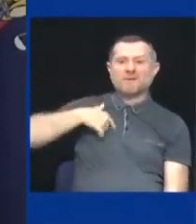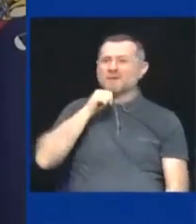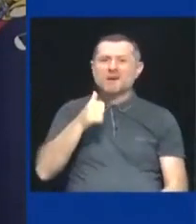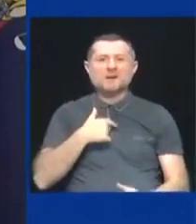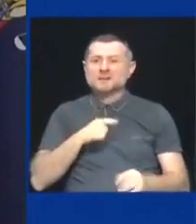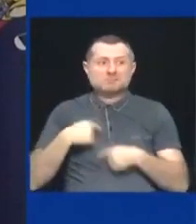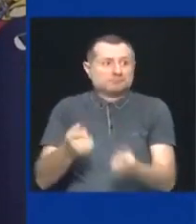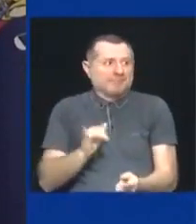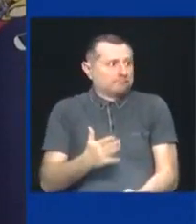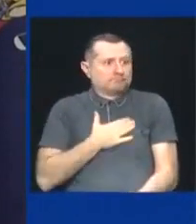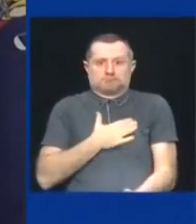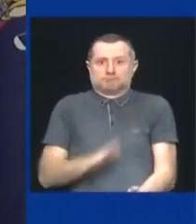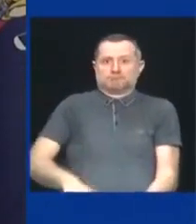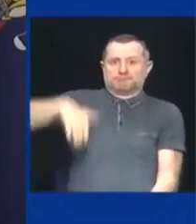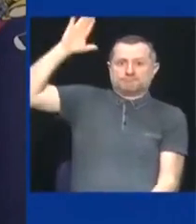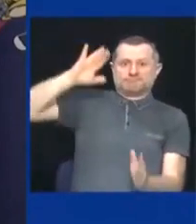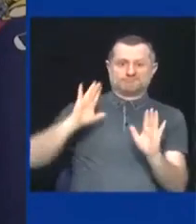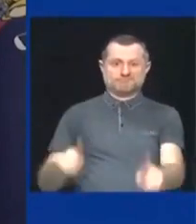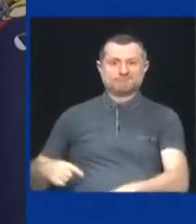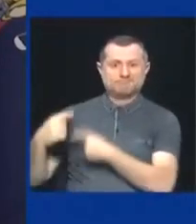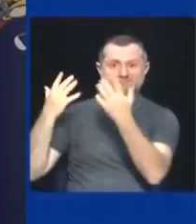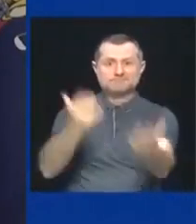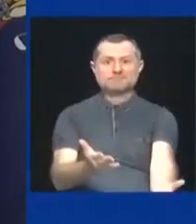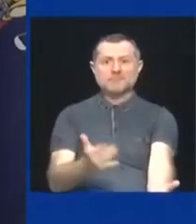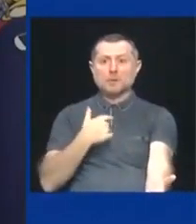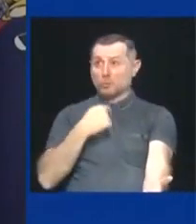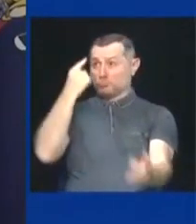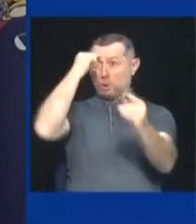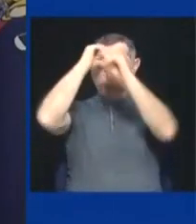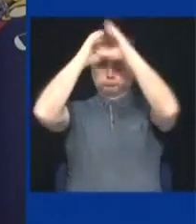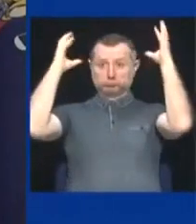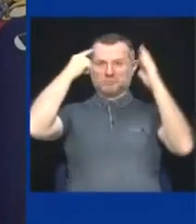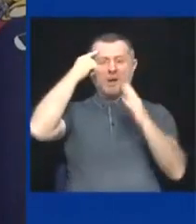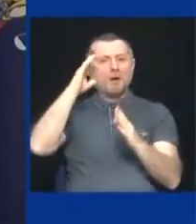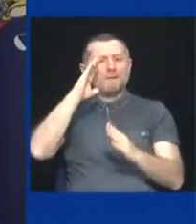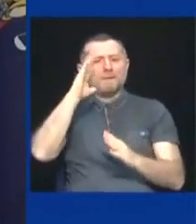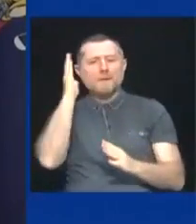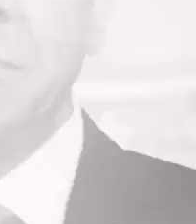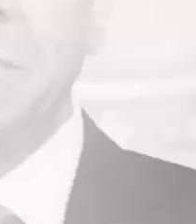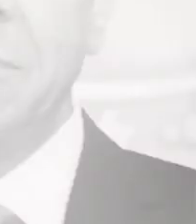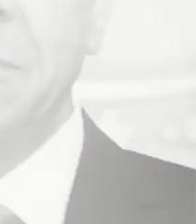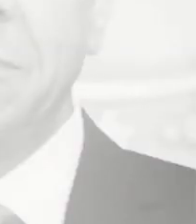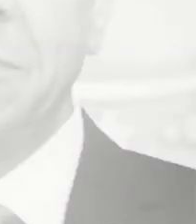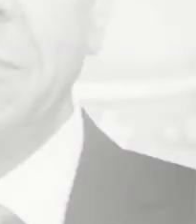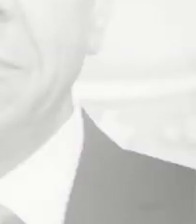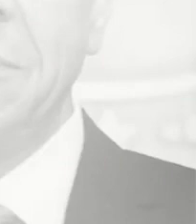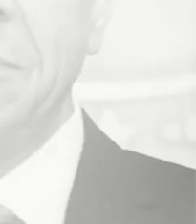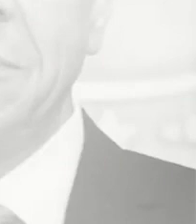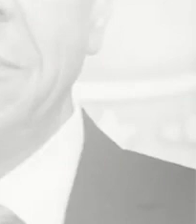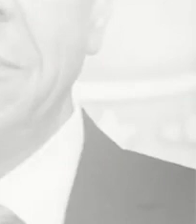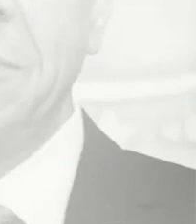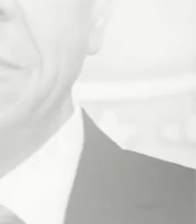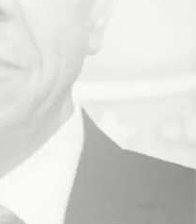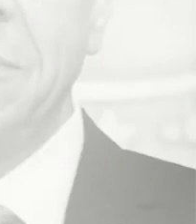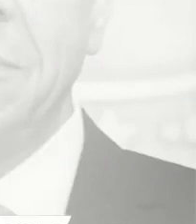In my mind, I've never crossed the line with anyone. Demisia